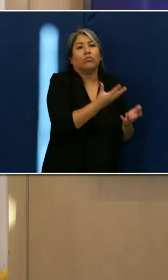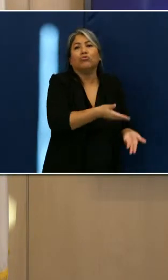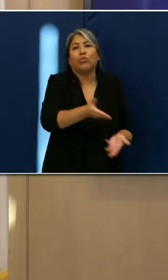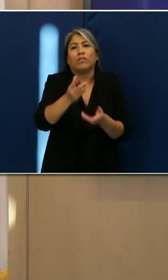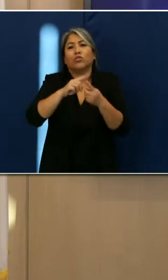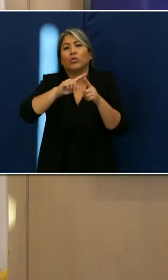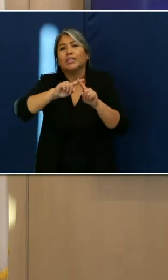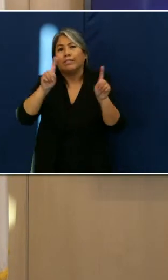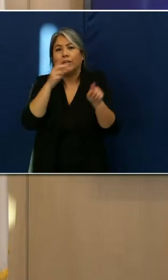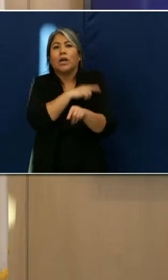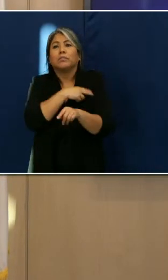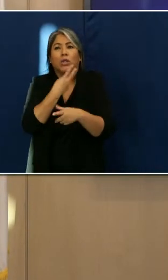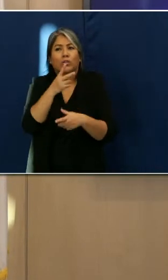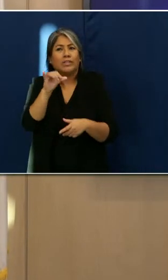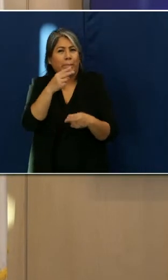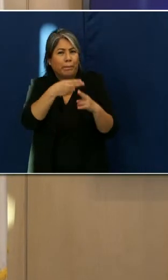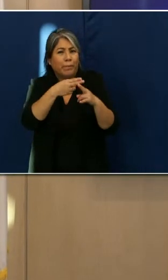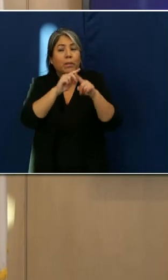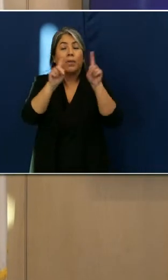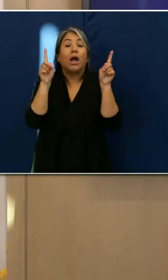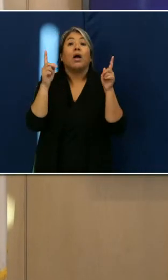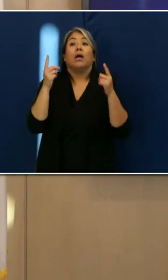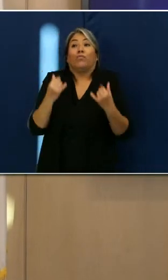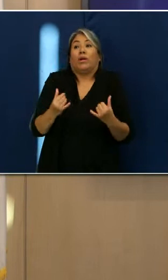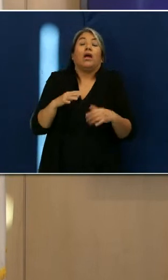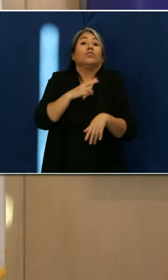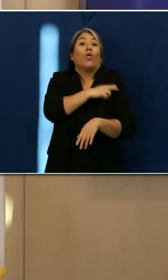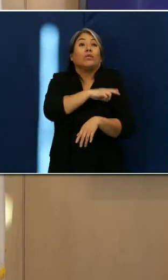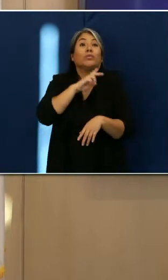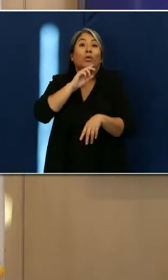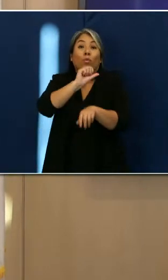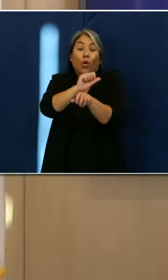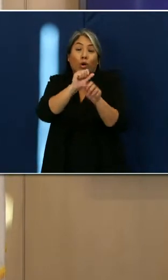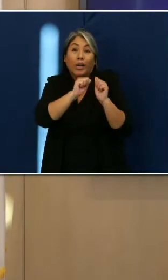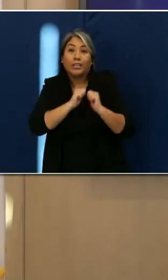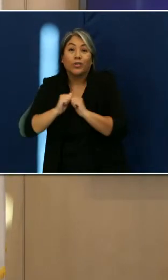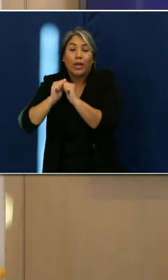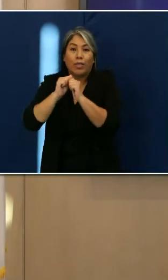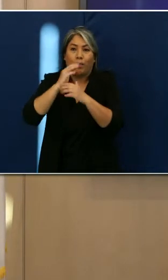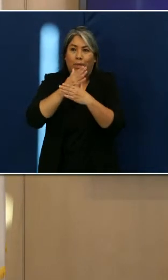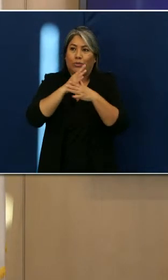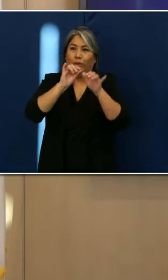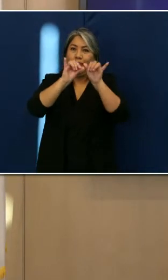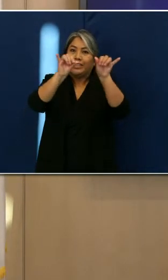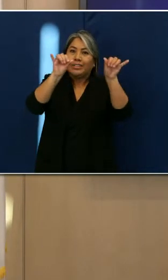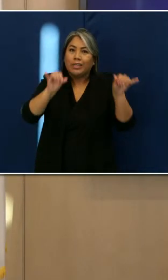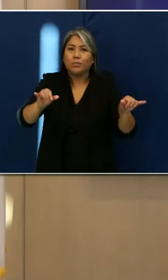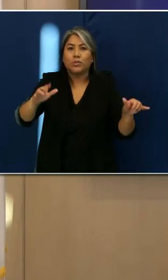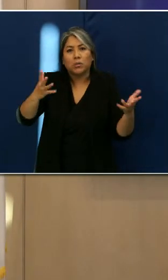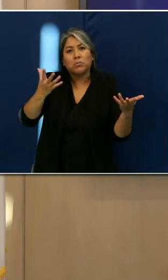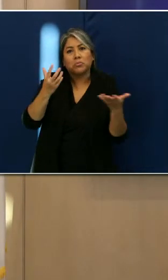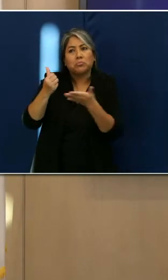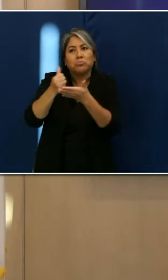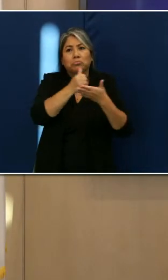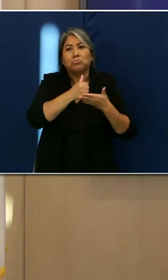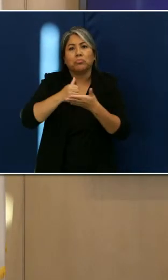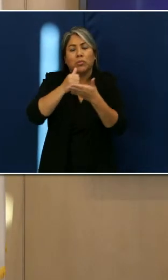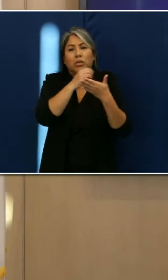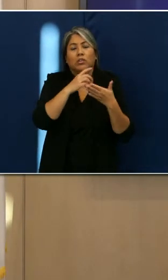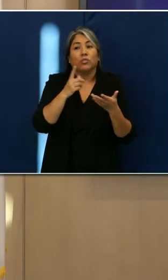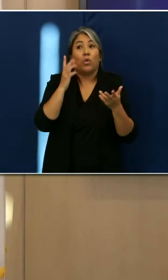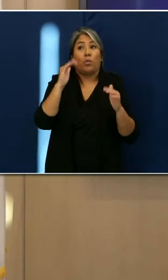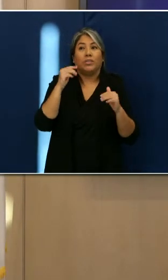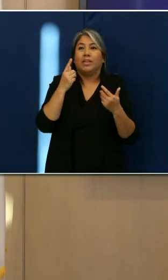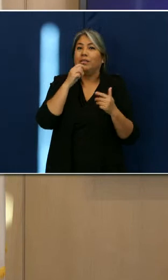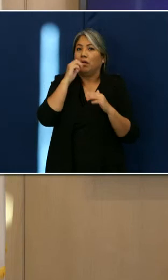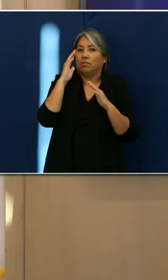for quite some time, is that the hospitals are working together between the systems in a way that is, I would say, unprecedented for this period of